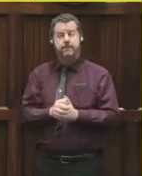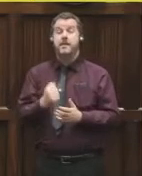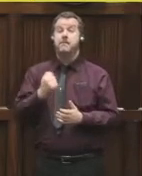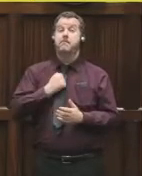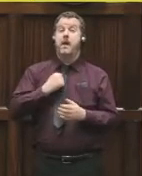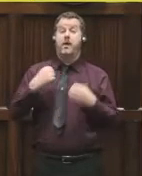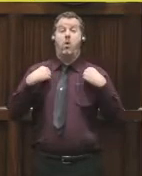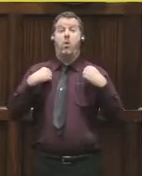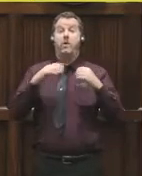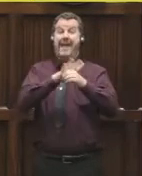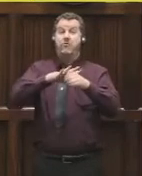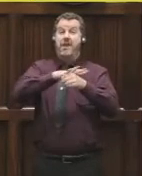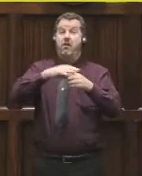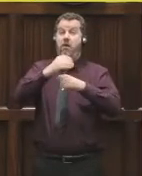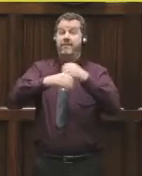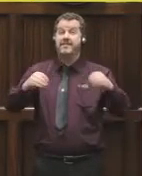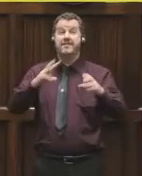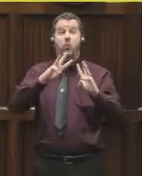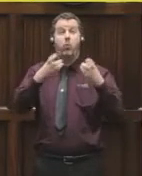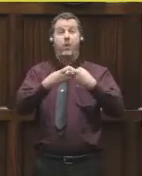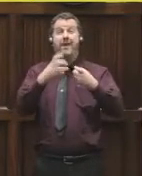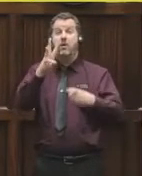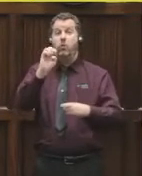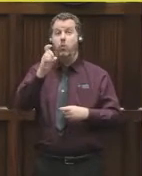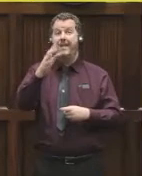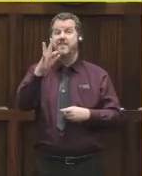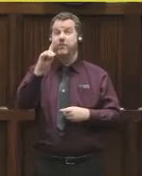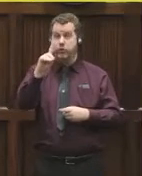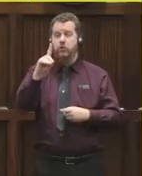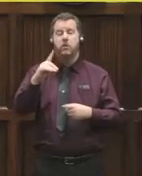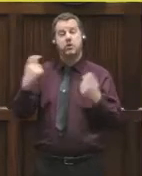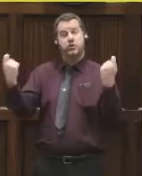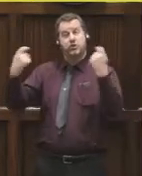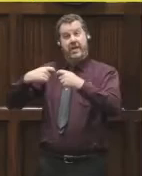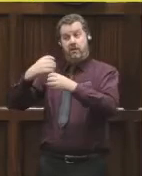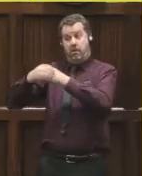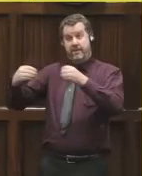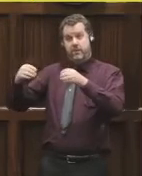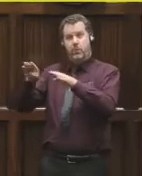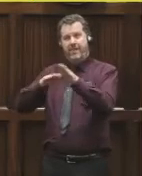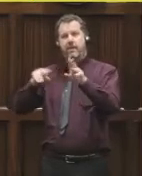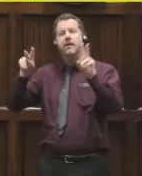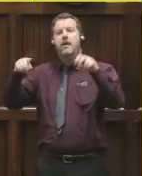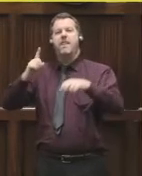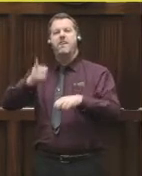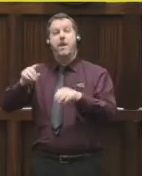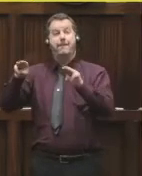Wexford, I share premises with the People's College,